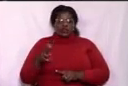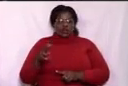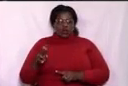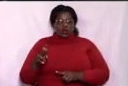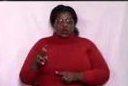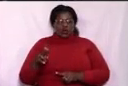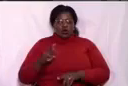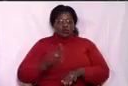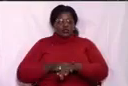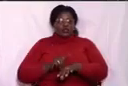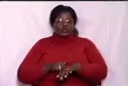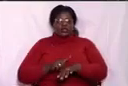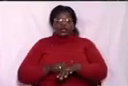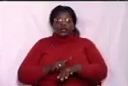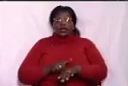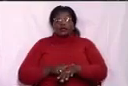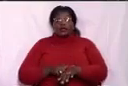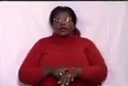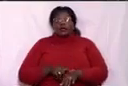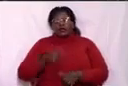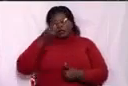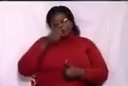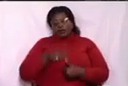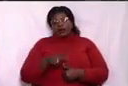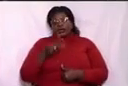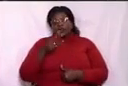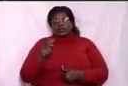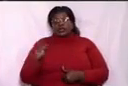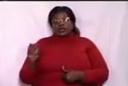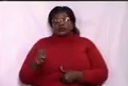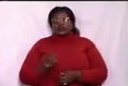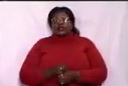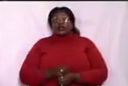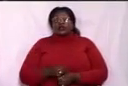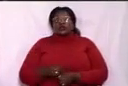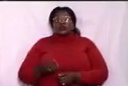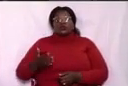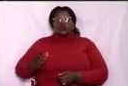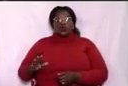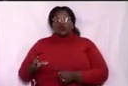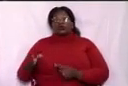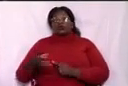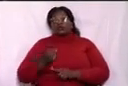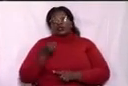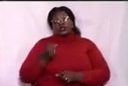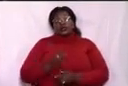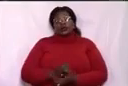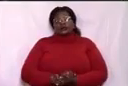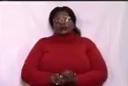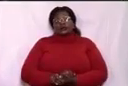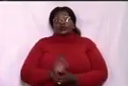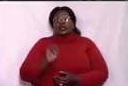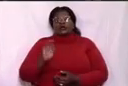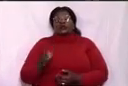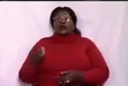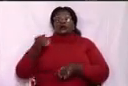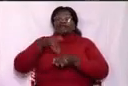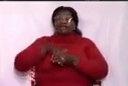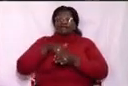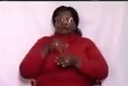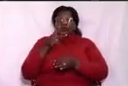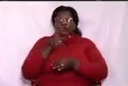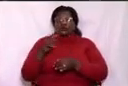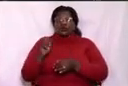the opportunity. Remember, it's 300, so you don't want to miss that opportunity. So if you are part of the 20th, then you